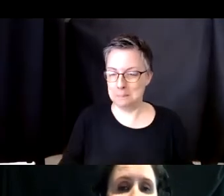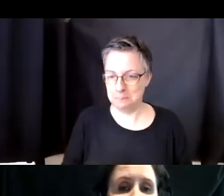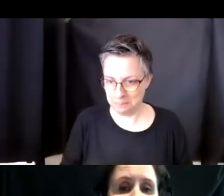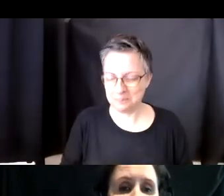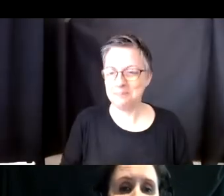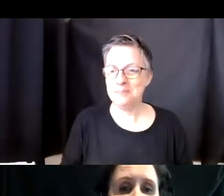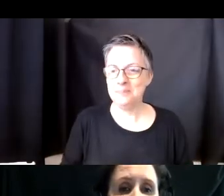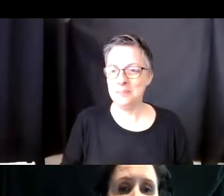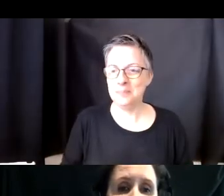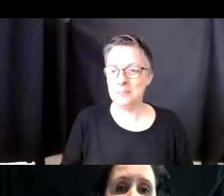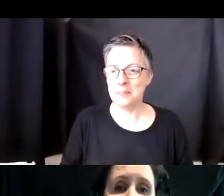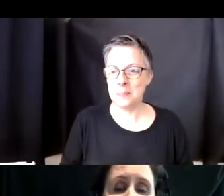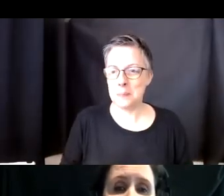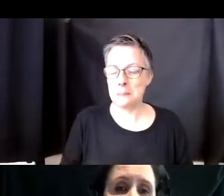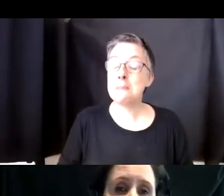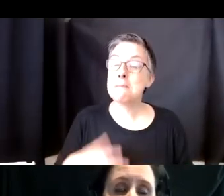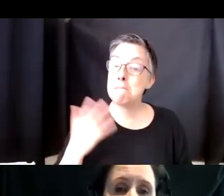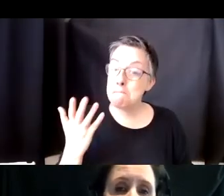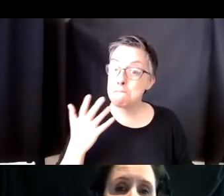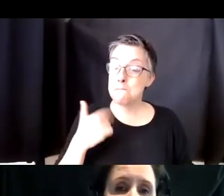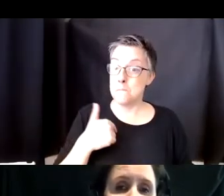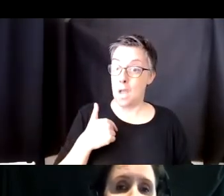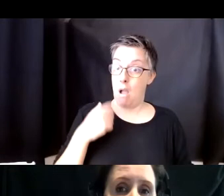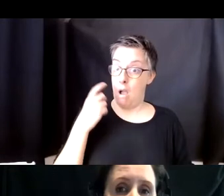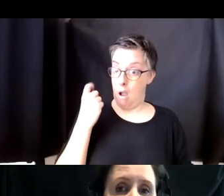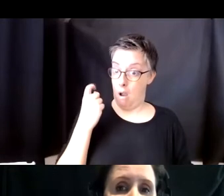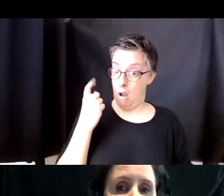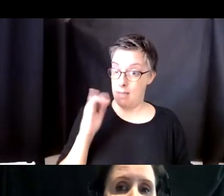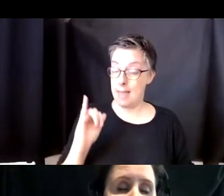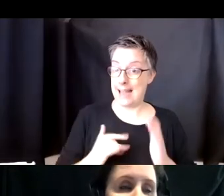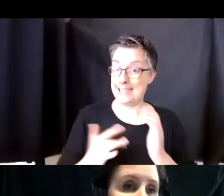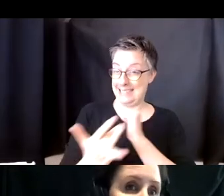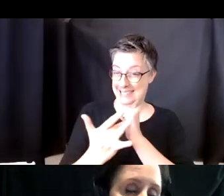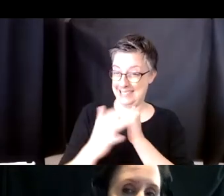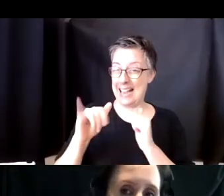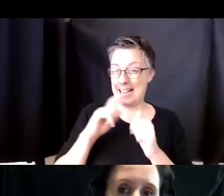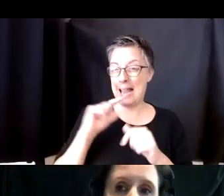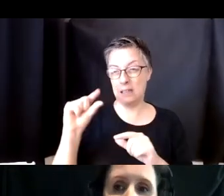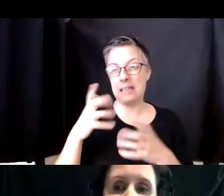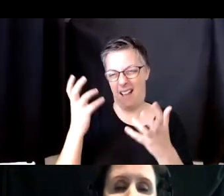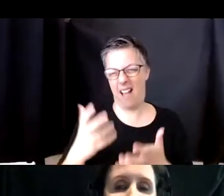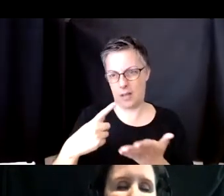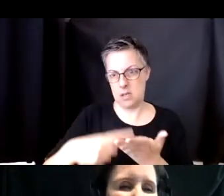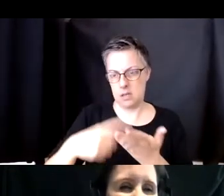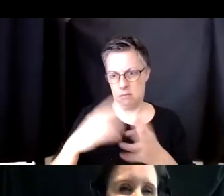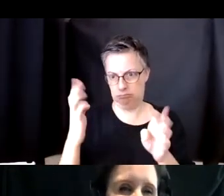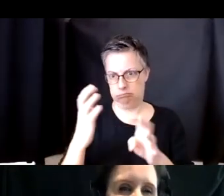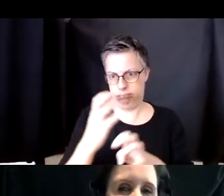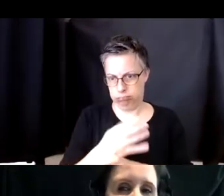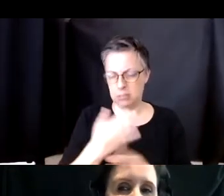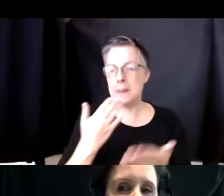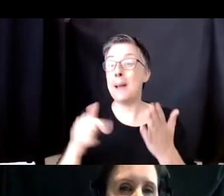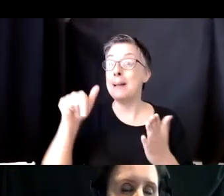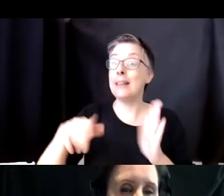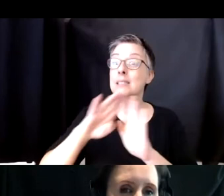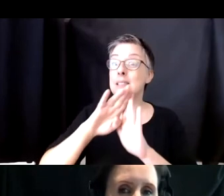So I understand that the tech can be a bit of a heavy topic, so we might finish this